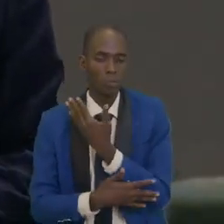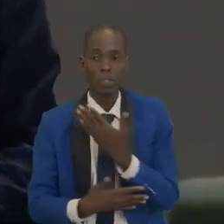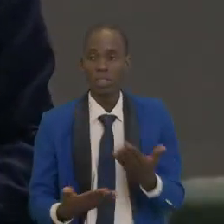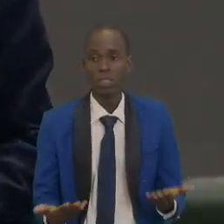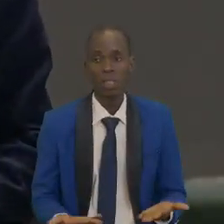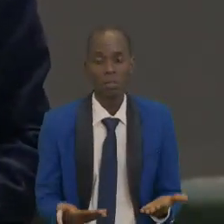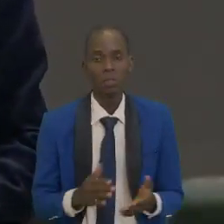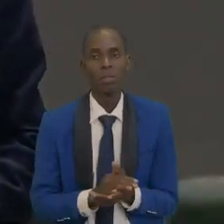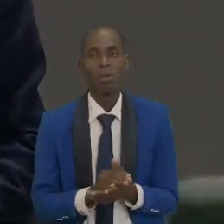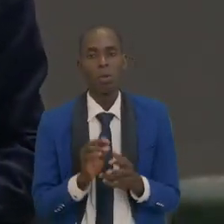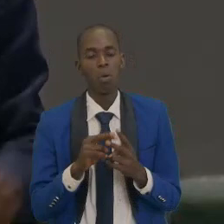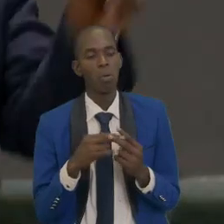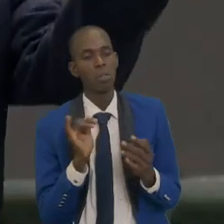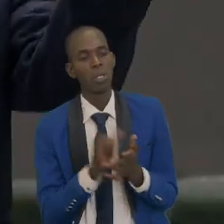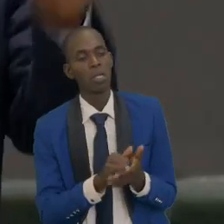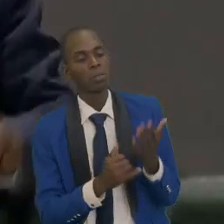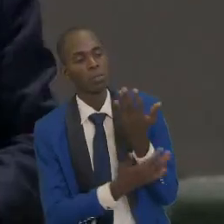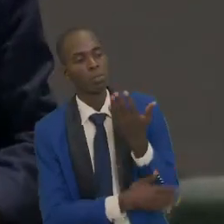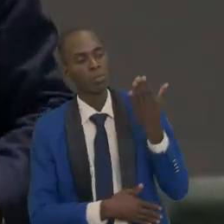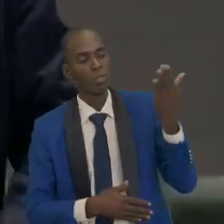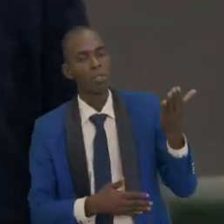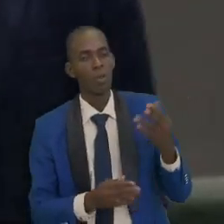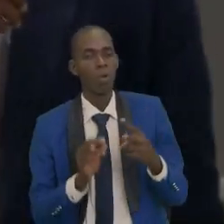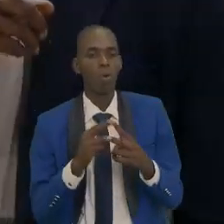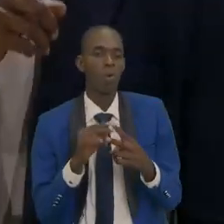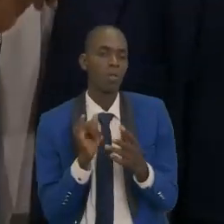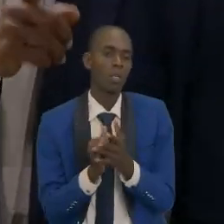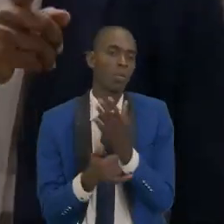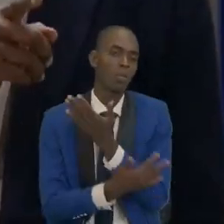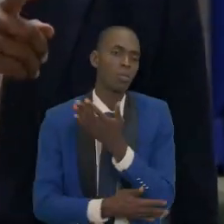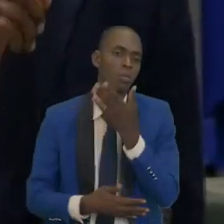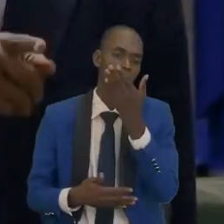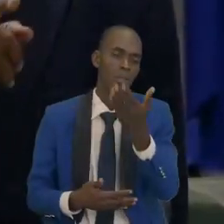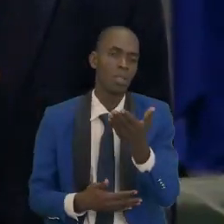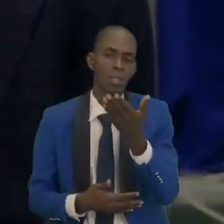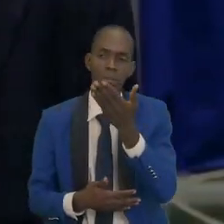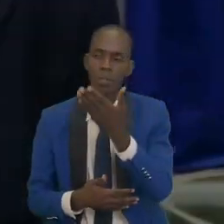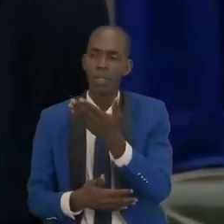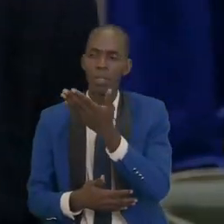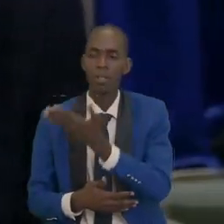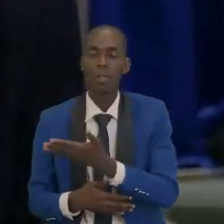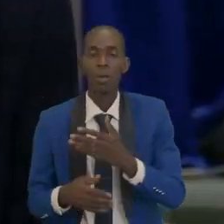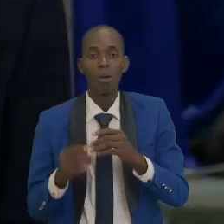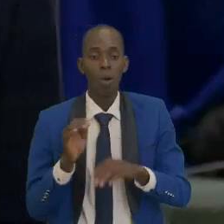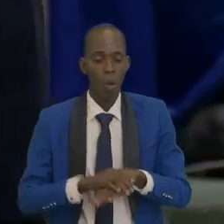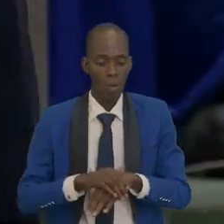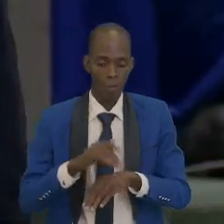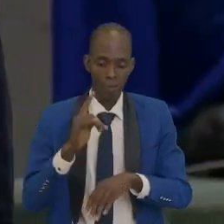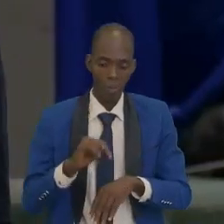or the country there or the country over there or the Earth